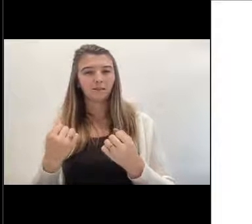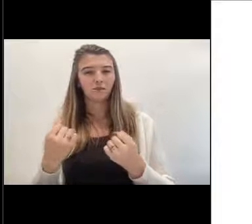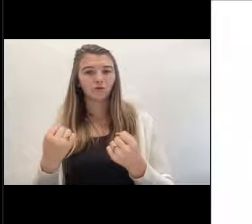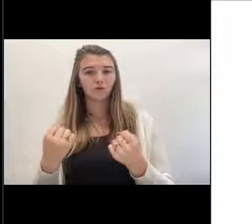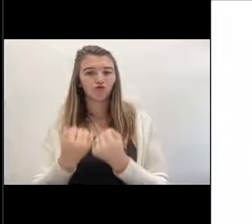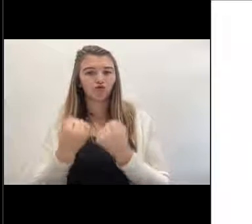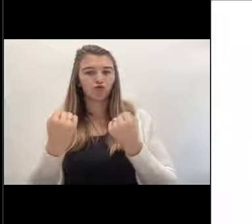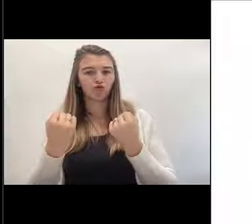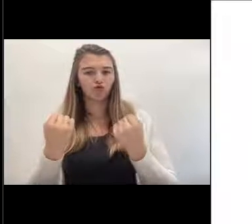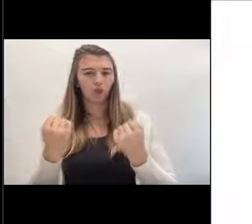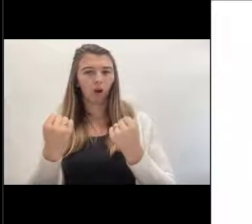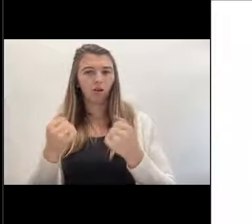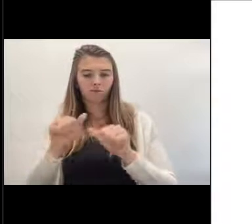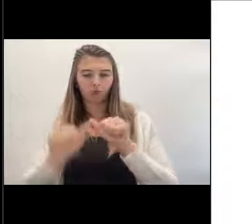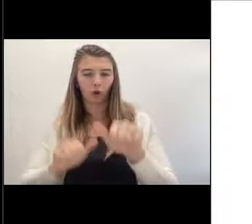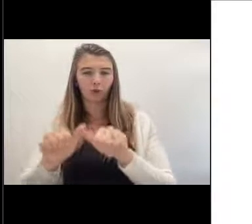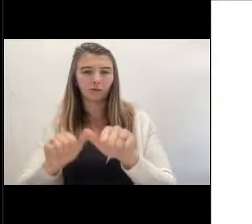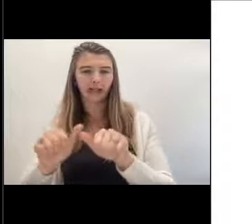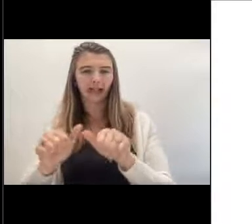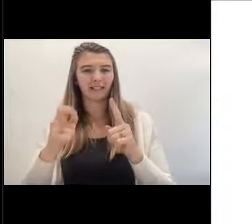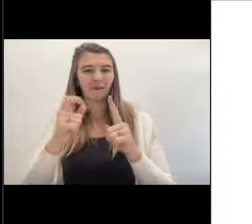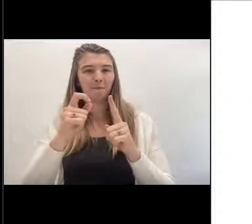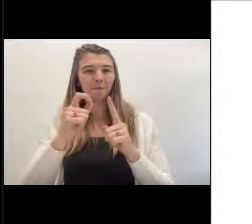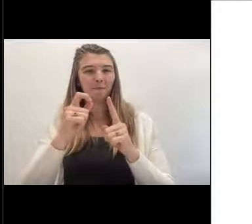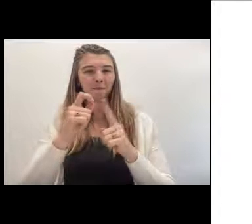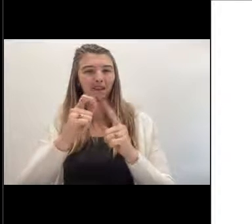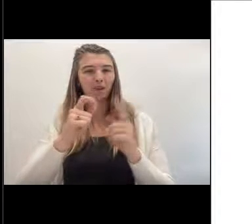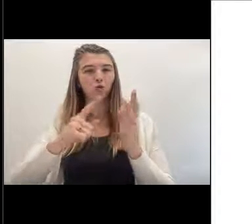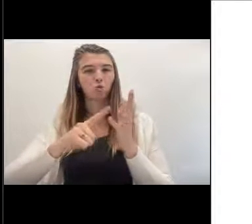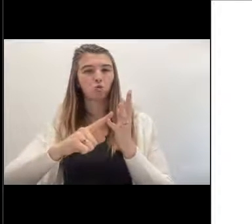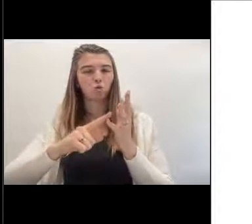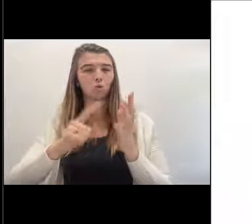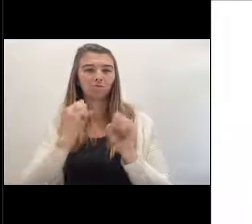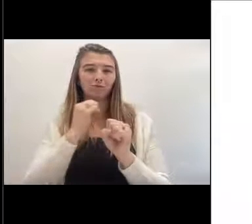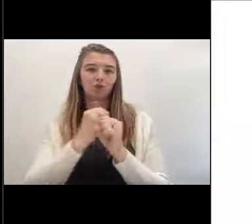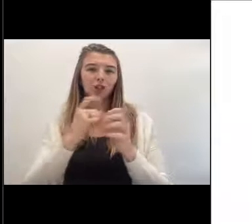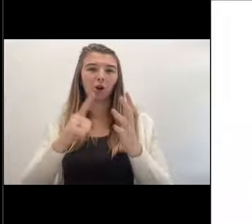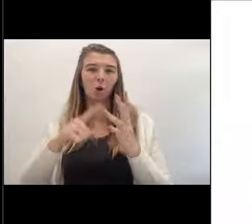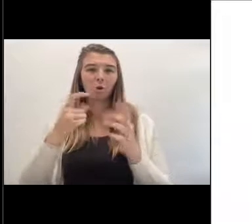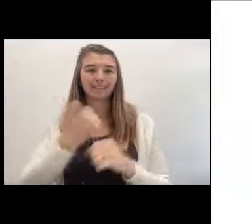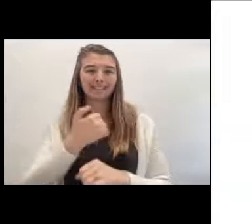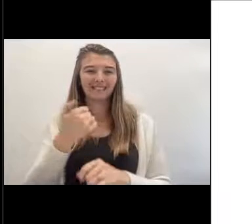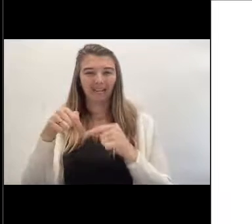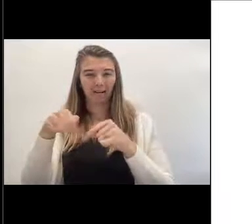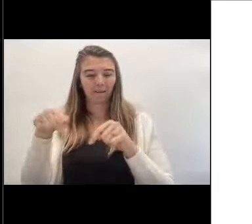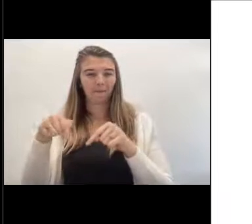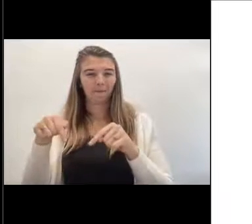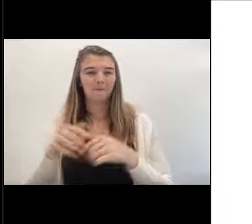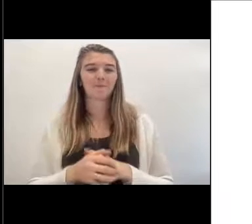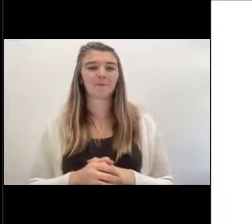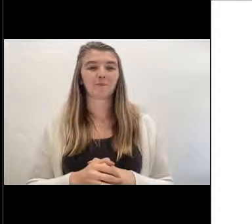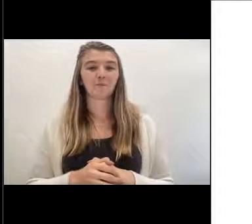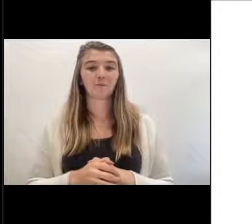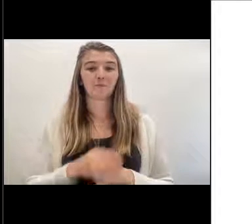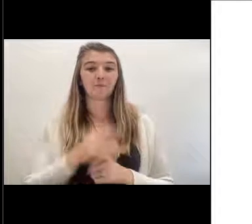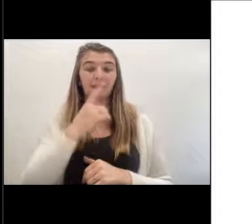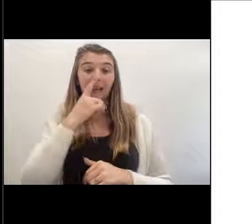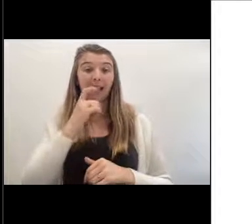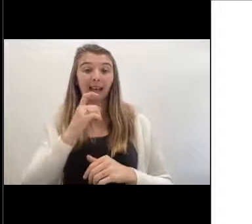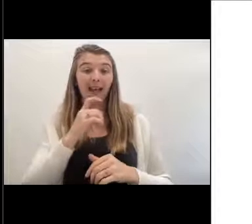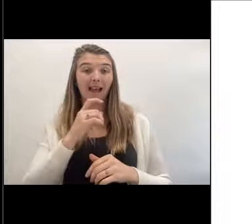isolated and identified. And we found out that this bacteria can consume both ethylene glycol and terephthalic acid as carbon